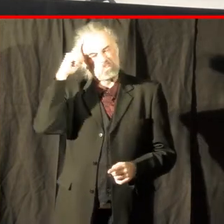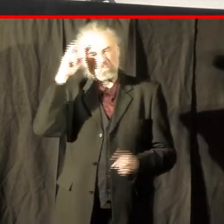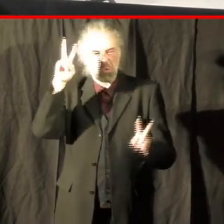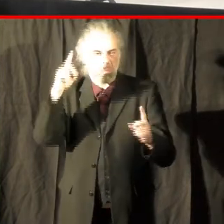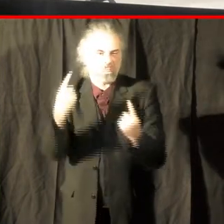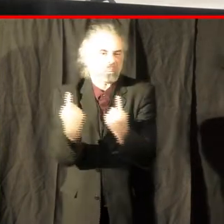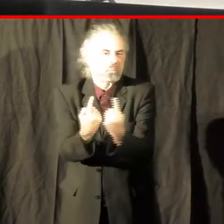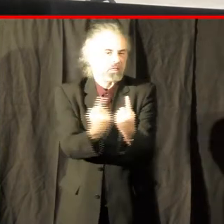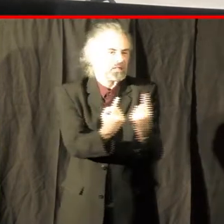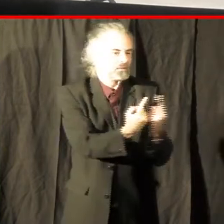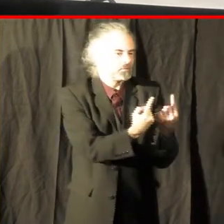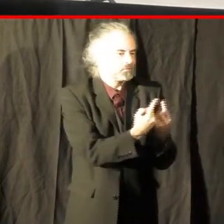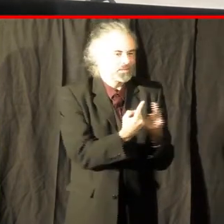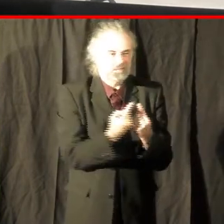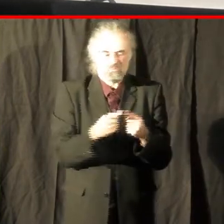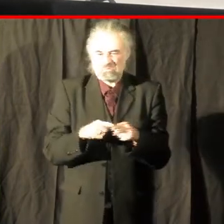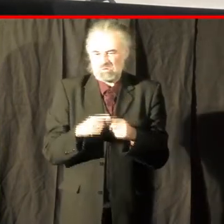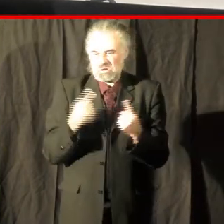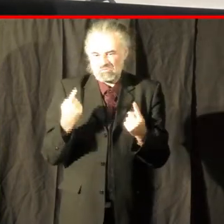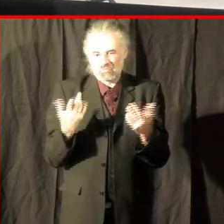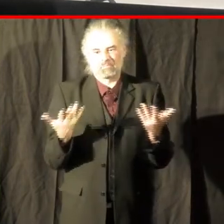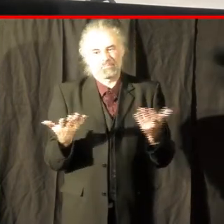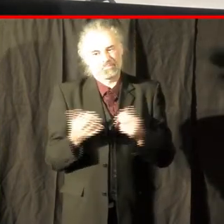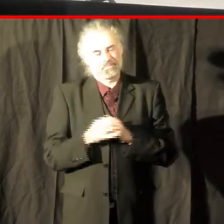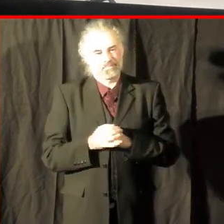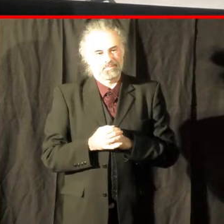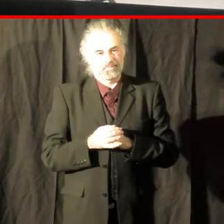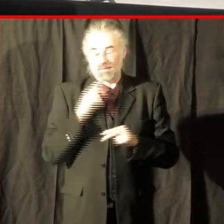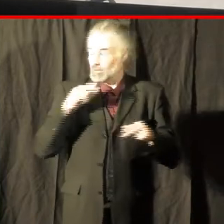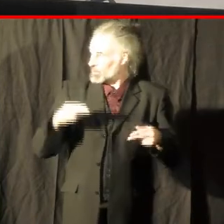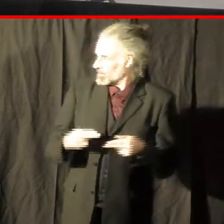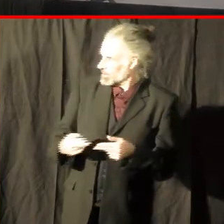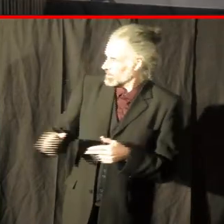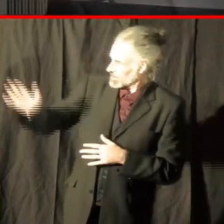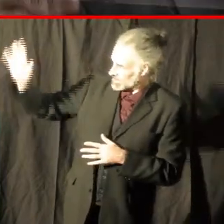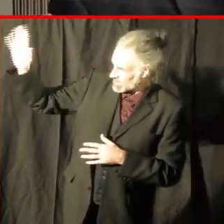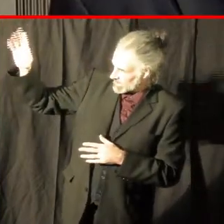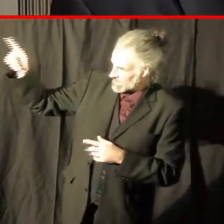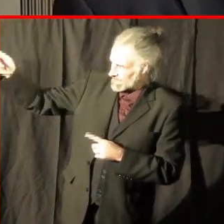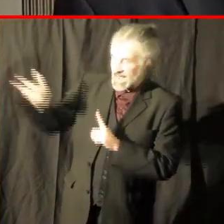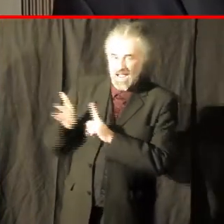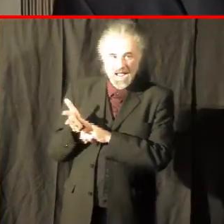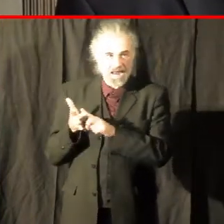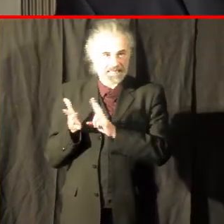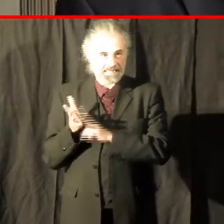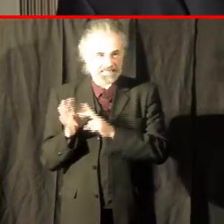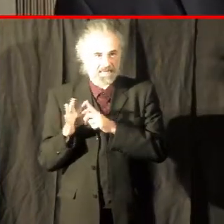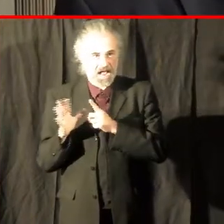That's right. And introducing Linda. Say g'day.